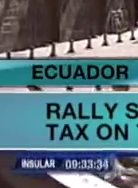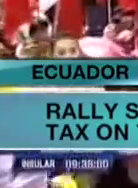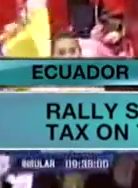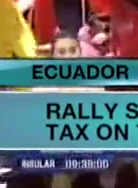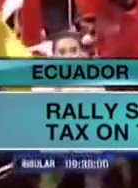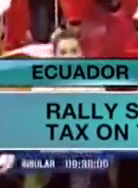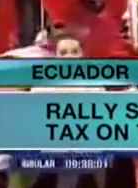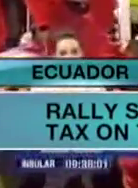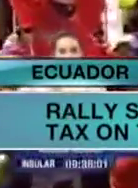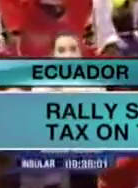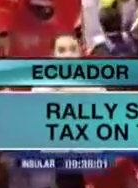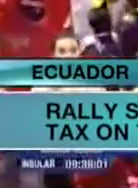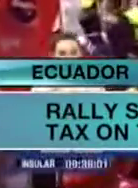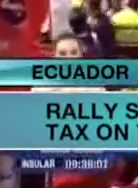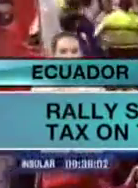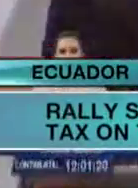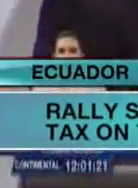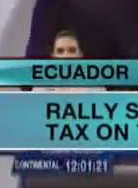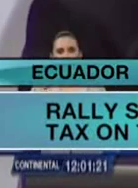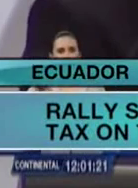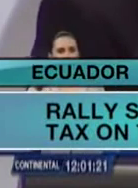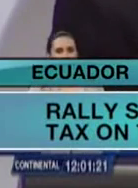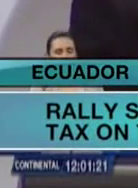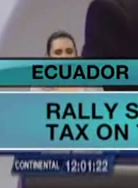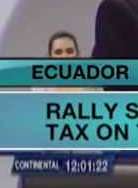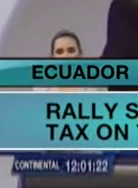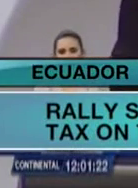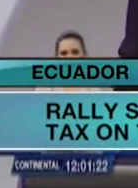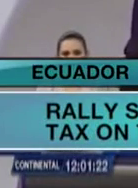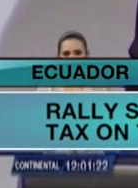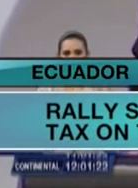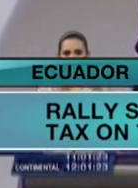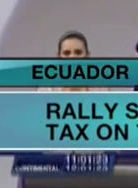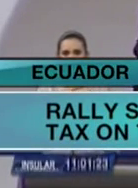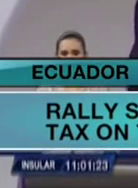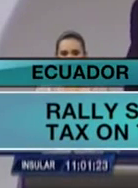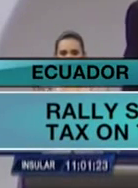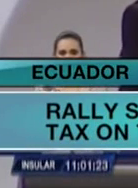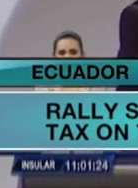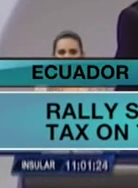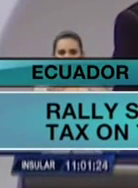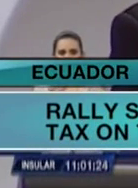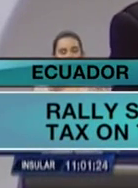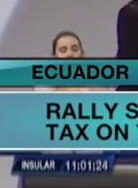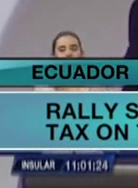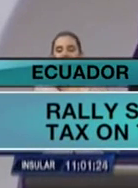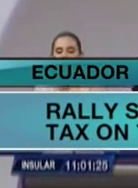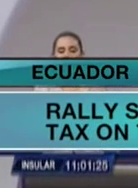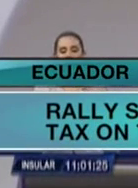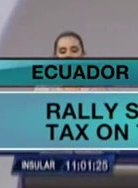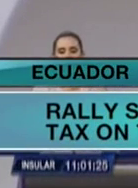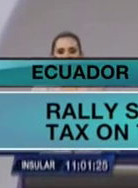capital gains tax that, according to officials, will help put an end to land speculation in the country.